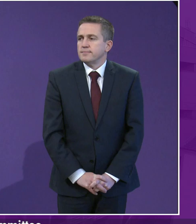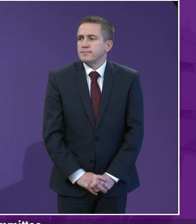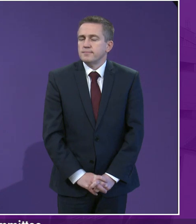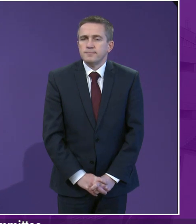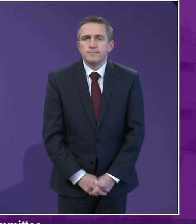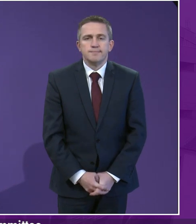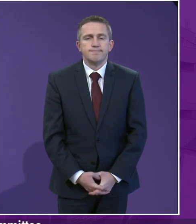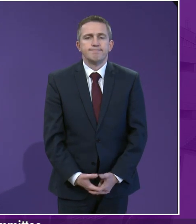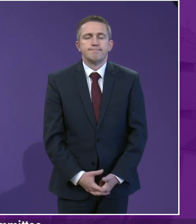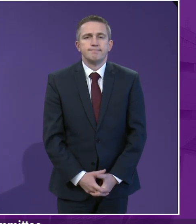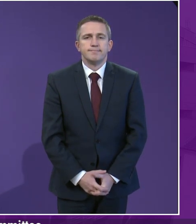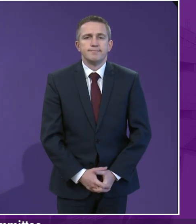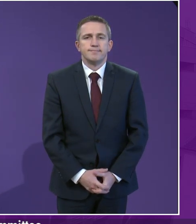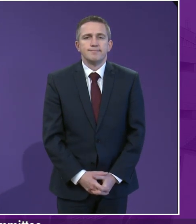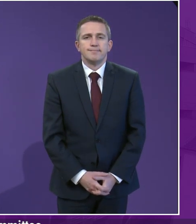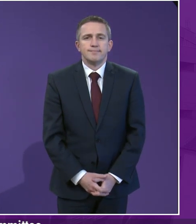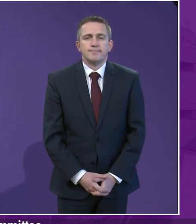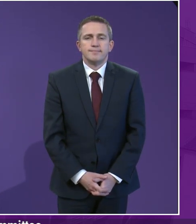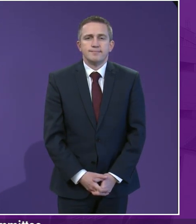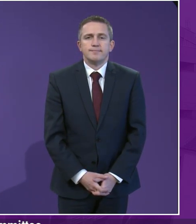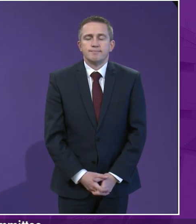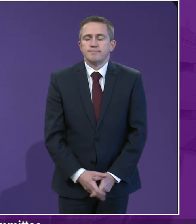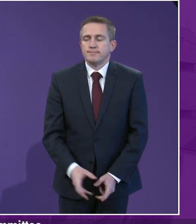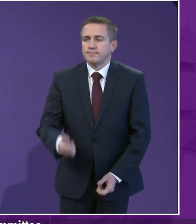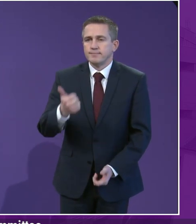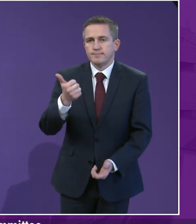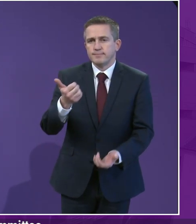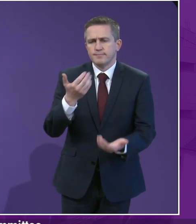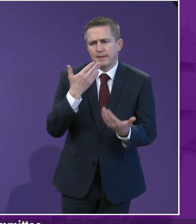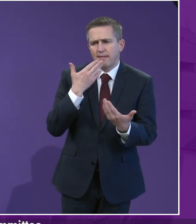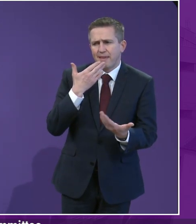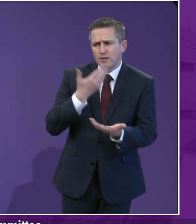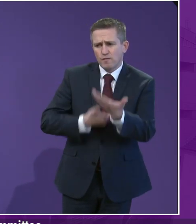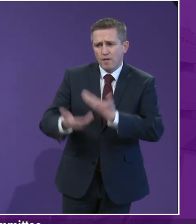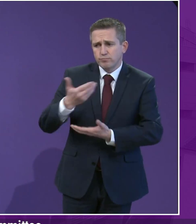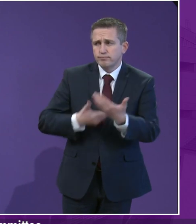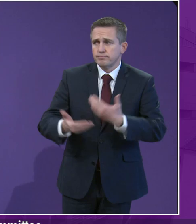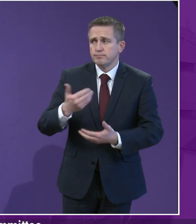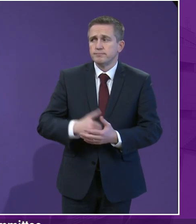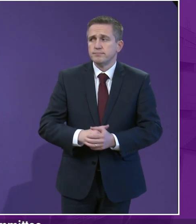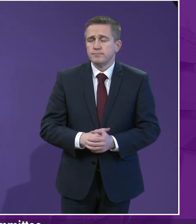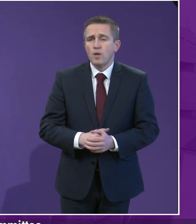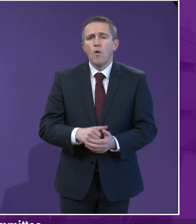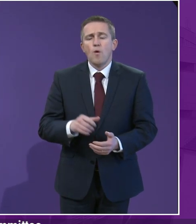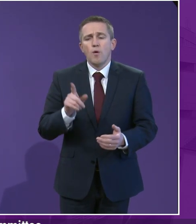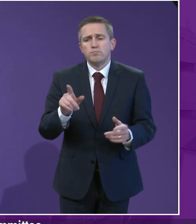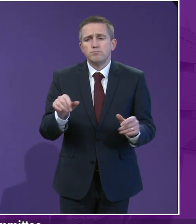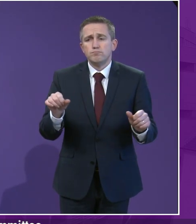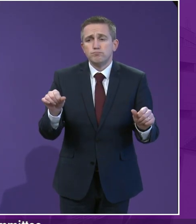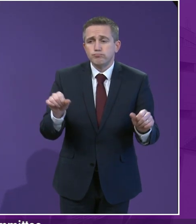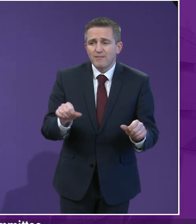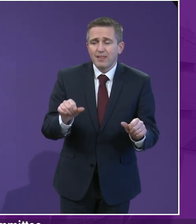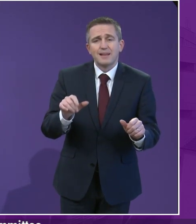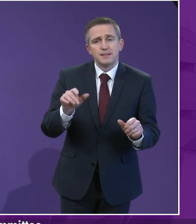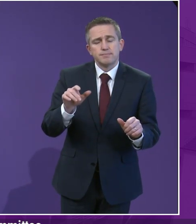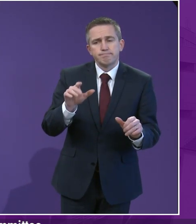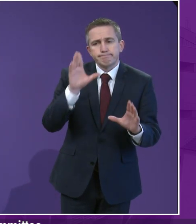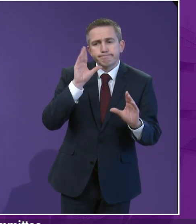depending on the design of the course, the type of terminology that's going to be involved, and so on. And finding